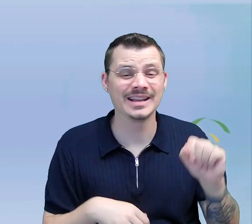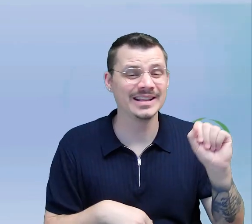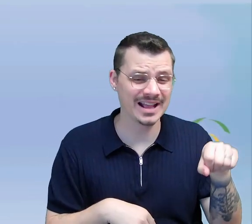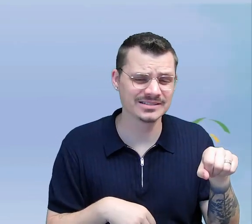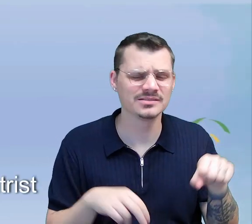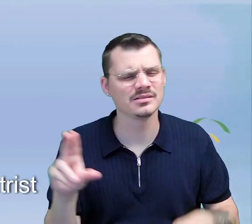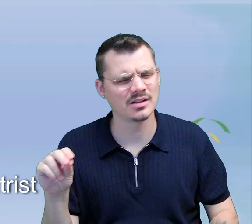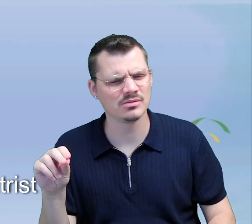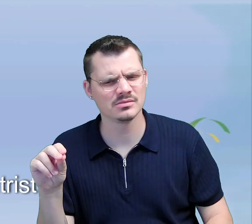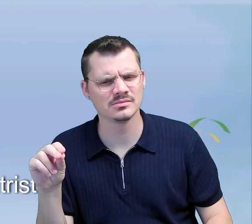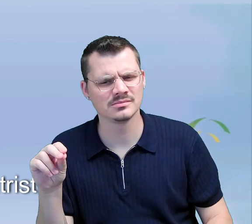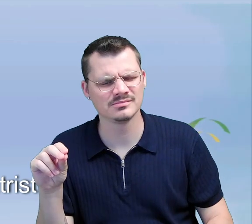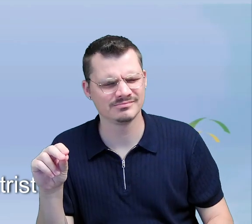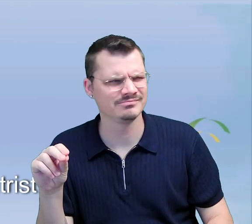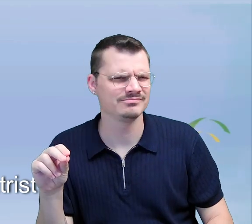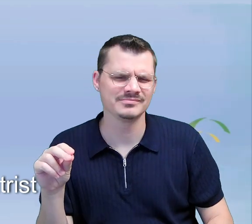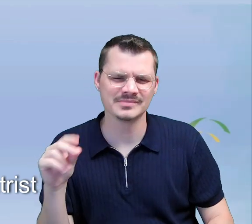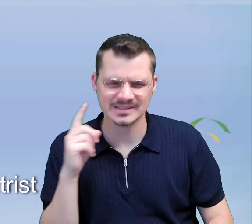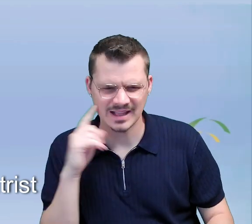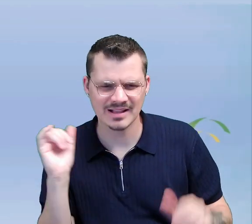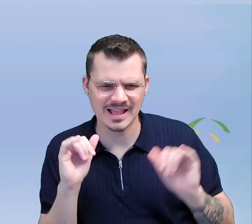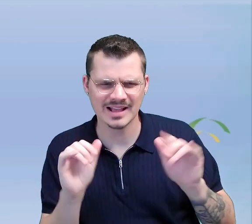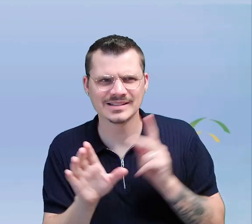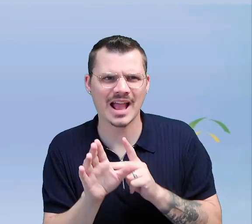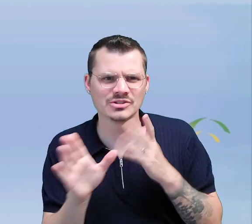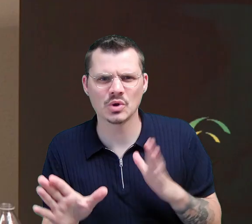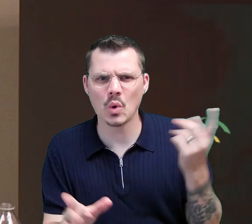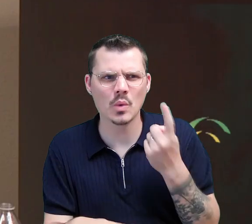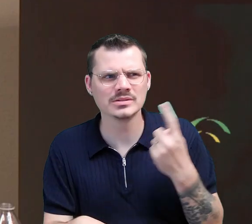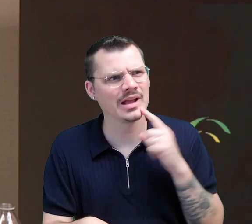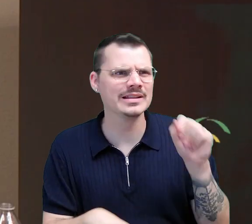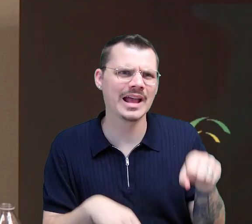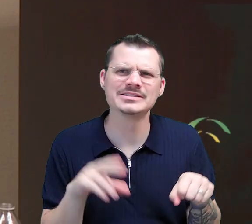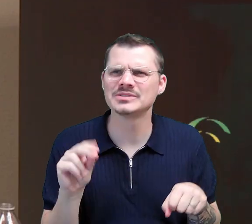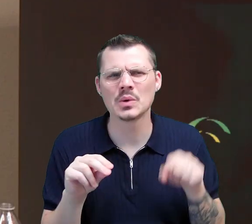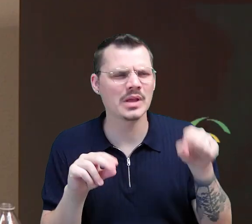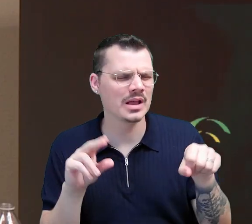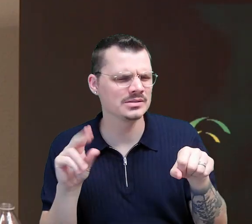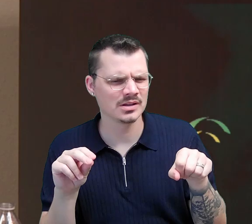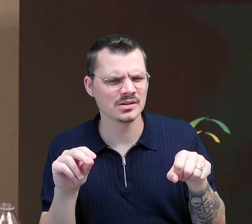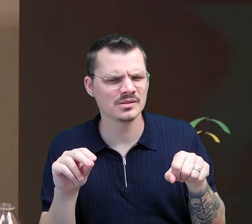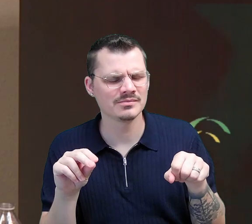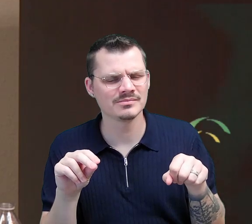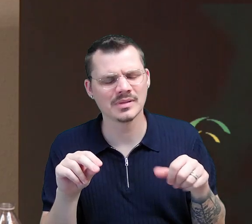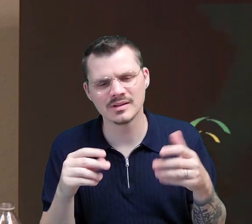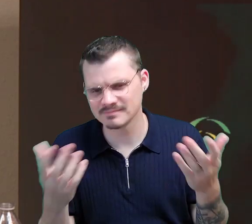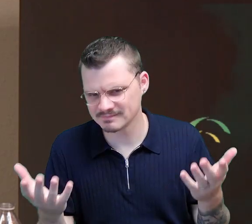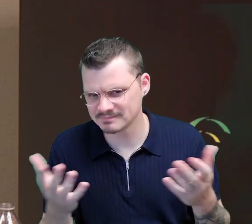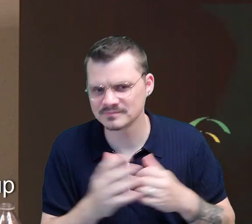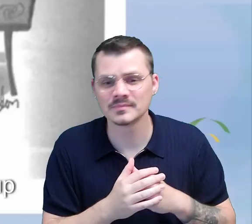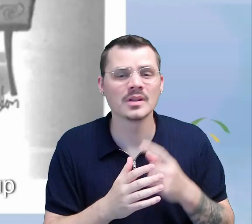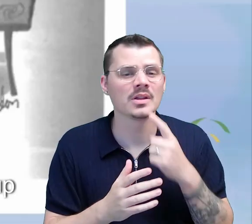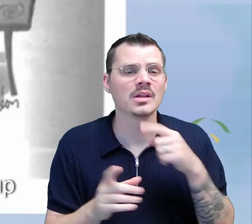is yes and no. Now, didn't that sound like a psychiatrist talking? Well, yes and no. But it's kind of the thing.